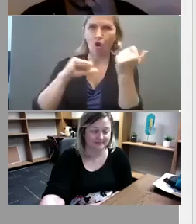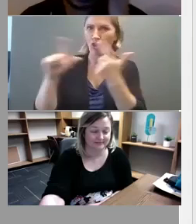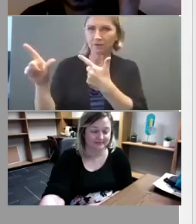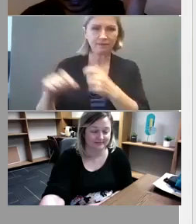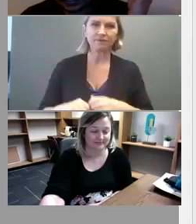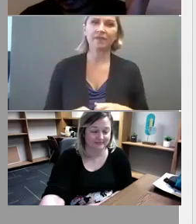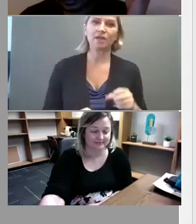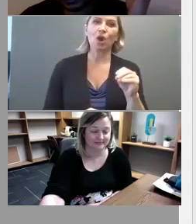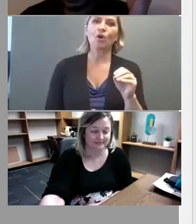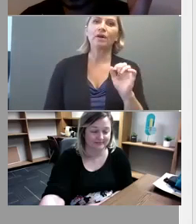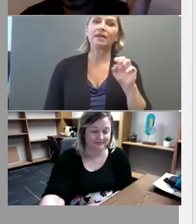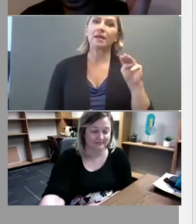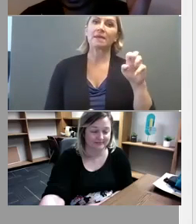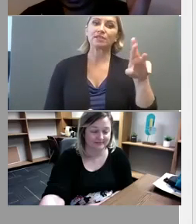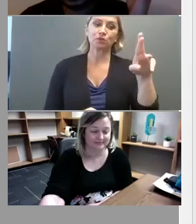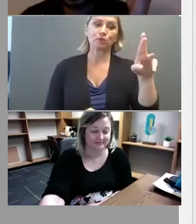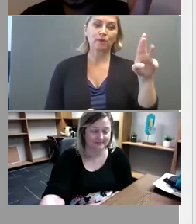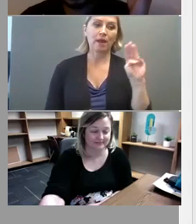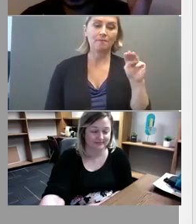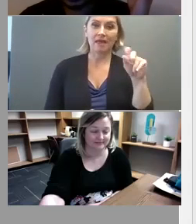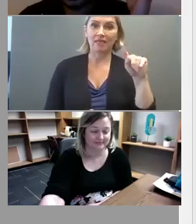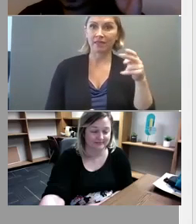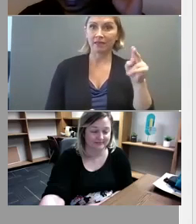right? So in master method,